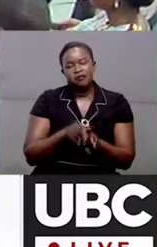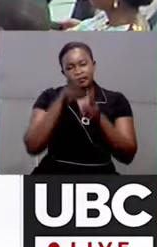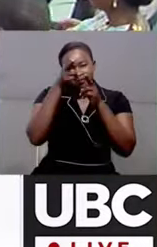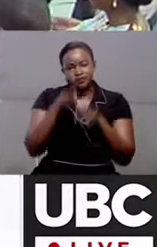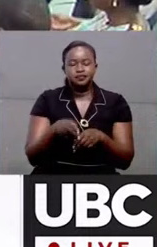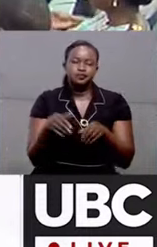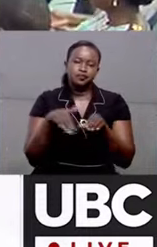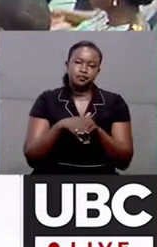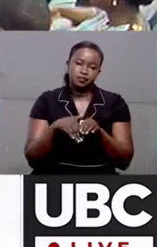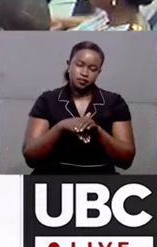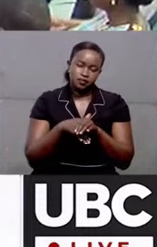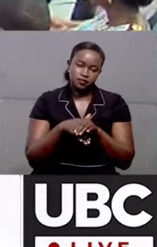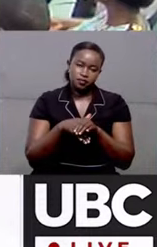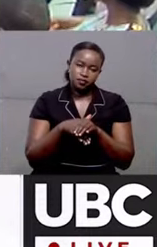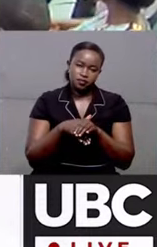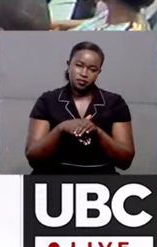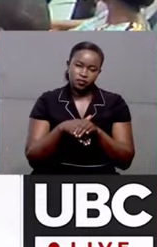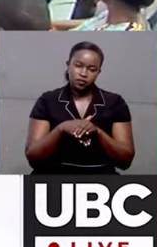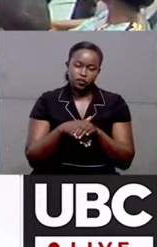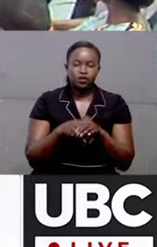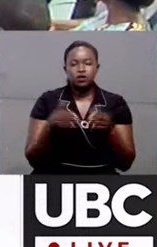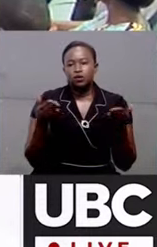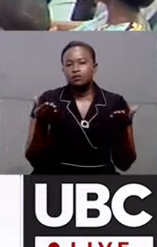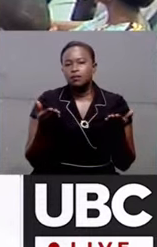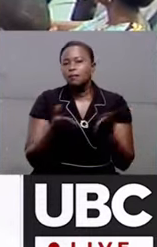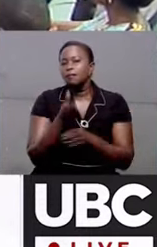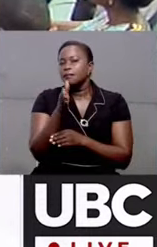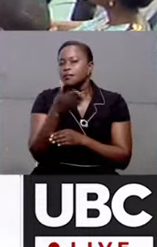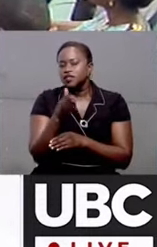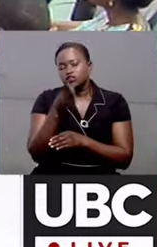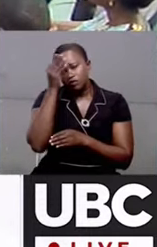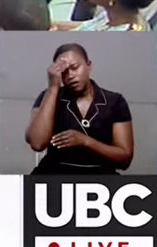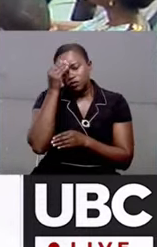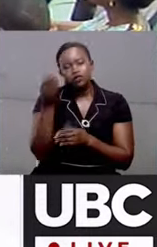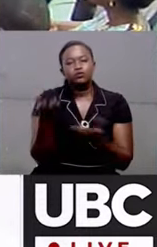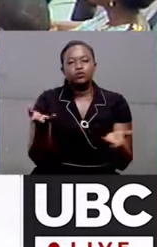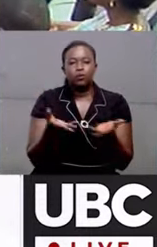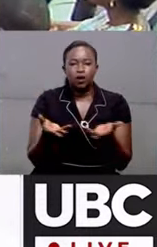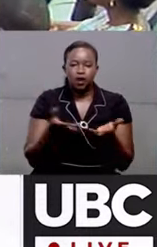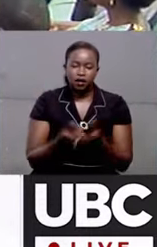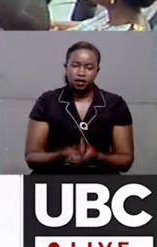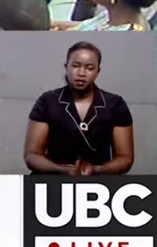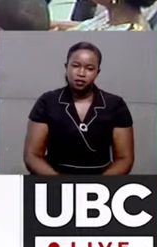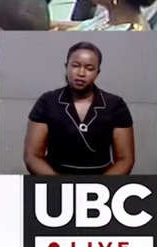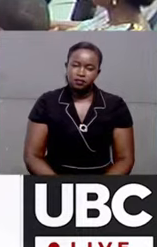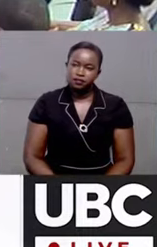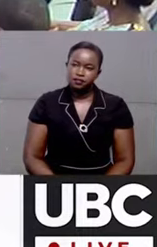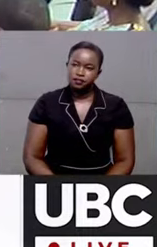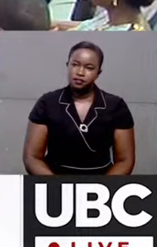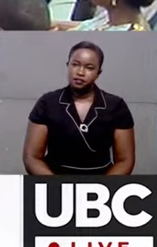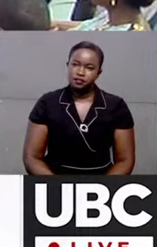Honorable members, where is the Minister of Education?